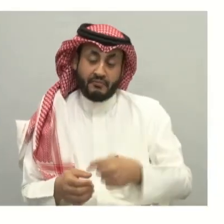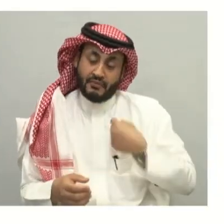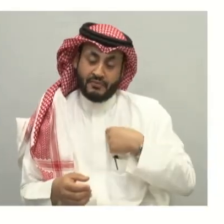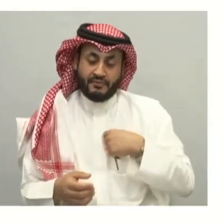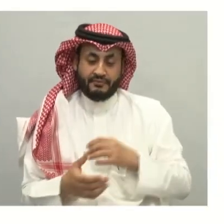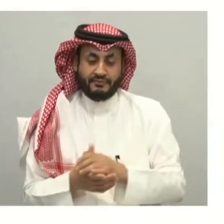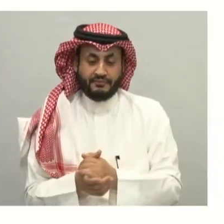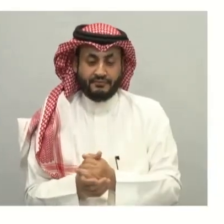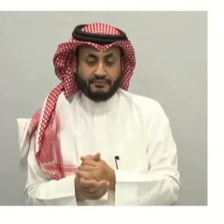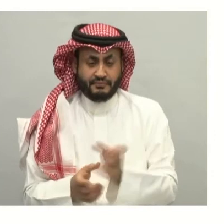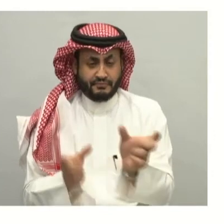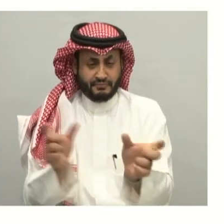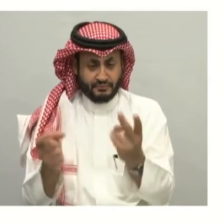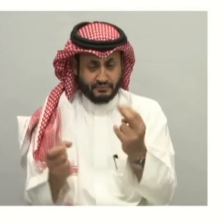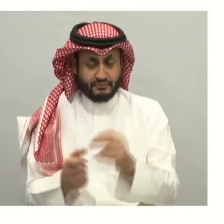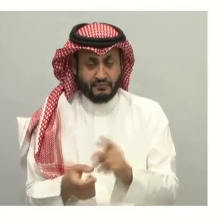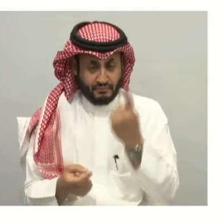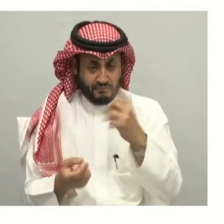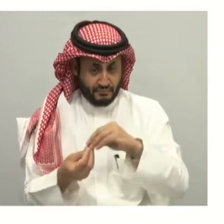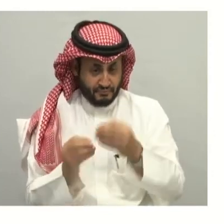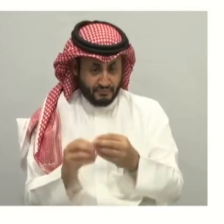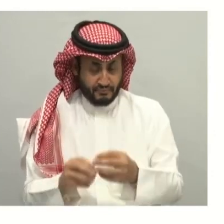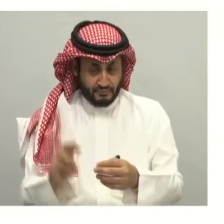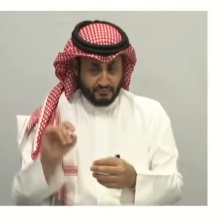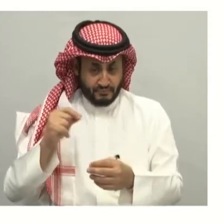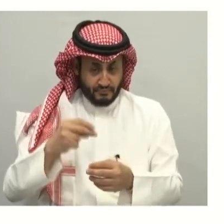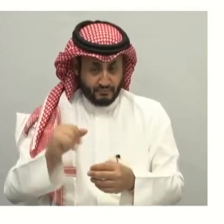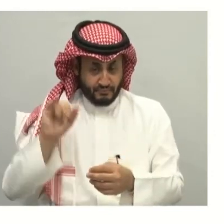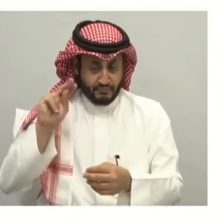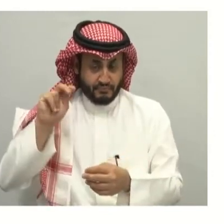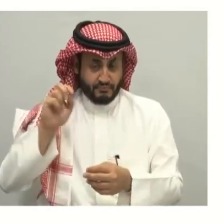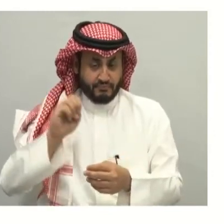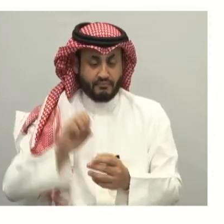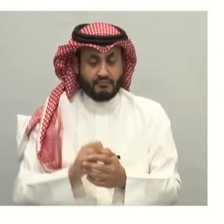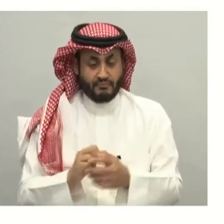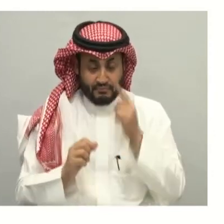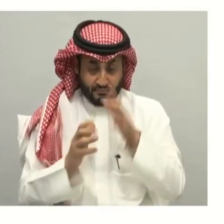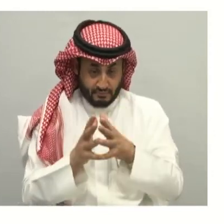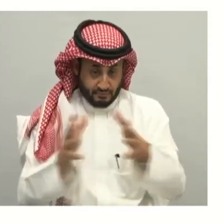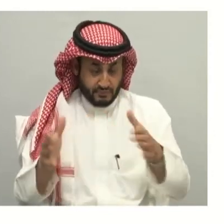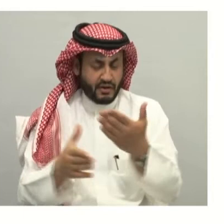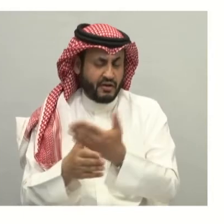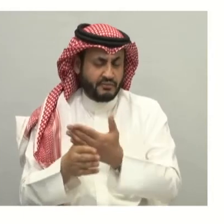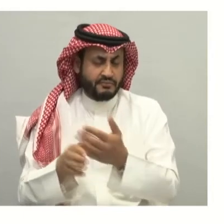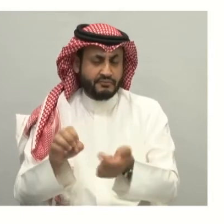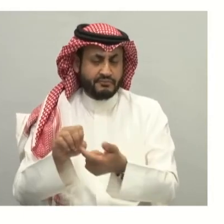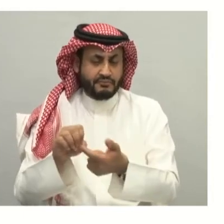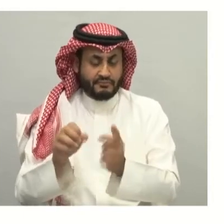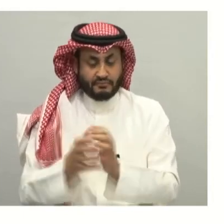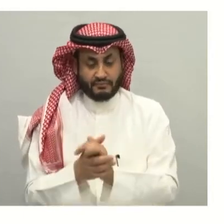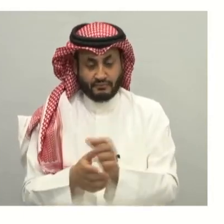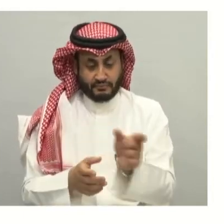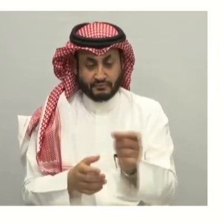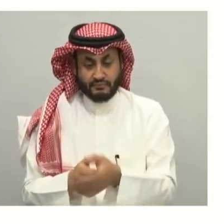So this is a blue bowl of white. The word white has a long I, right? Just like